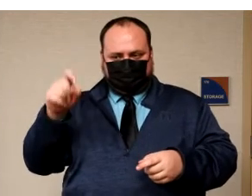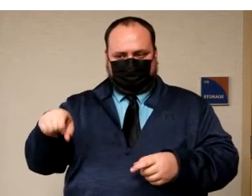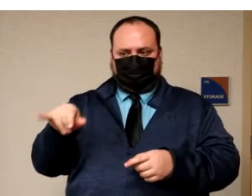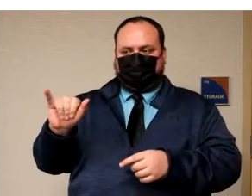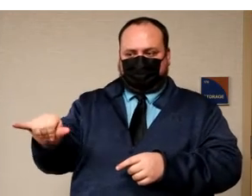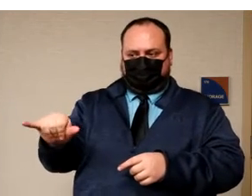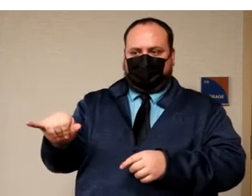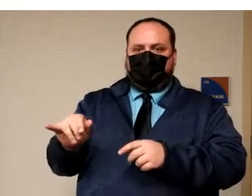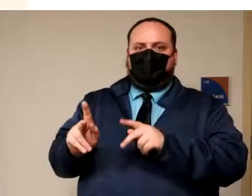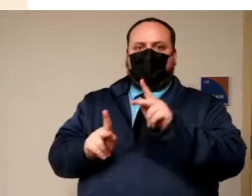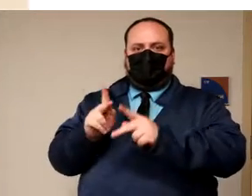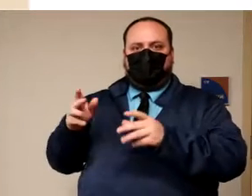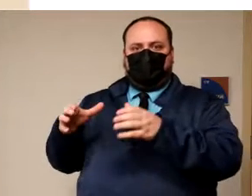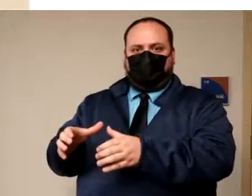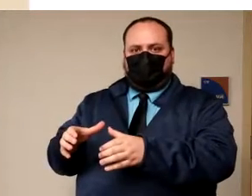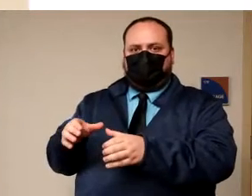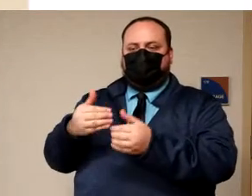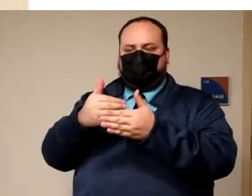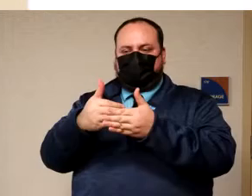of Sequoias area.